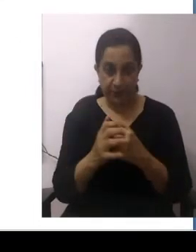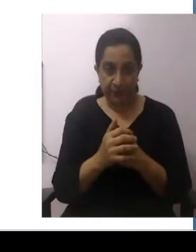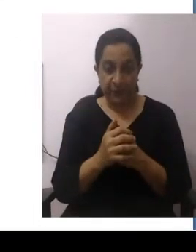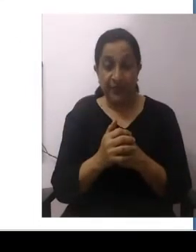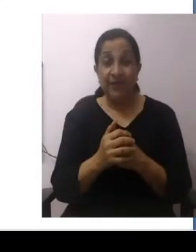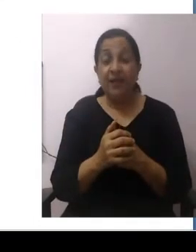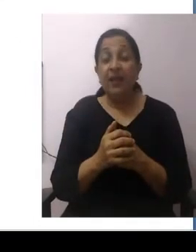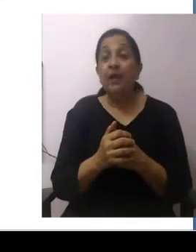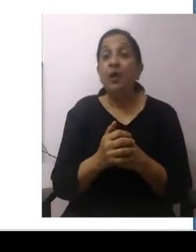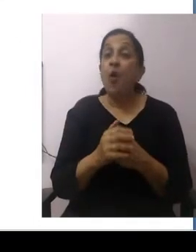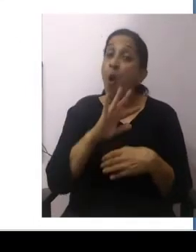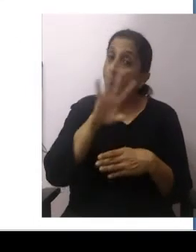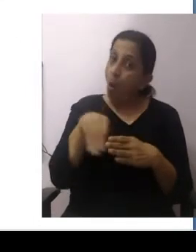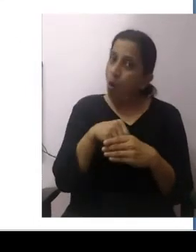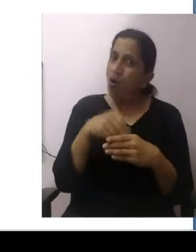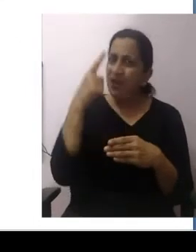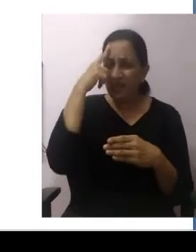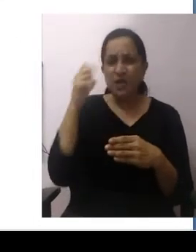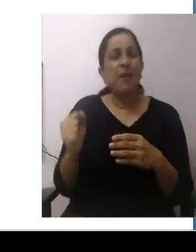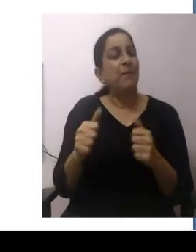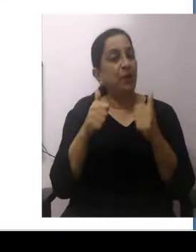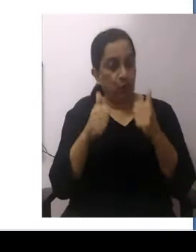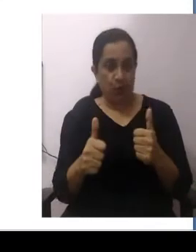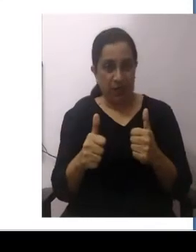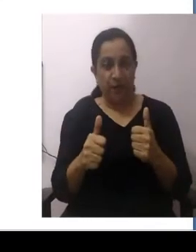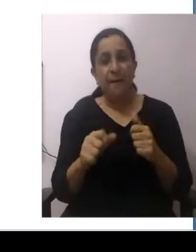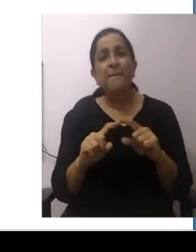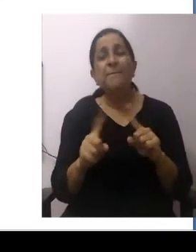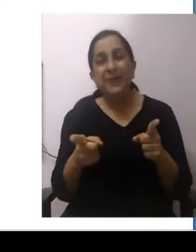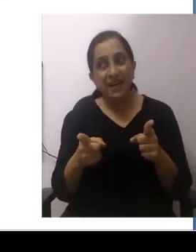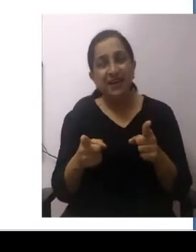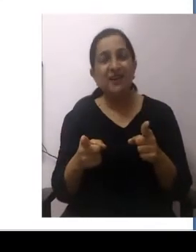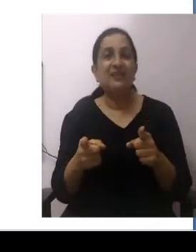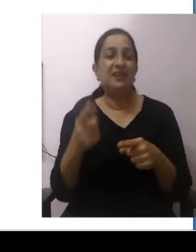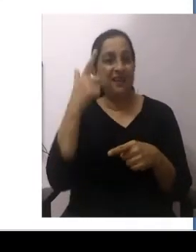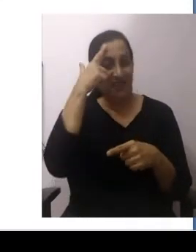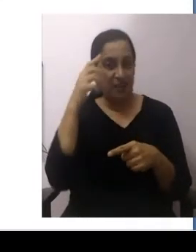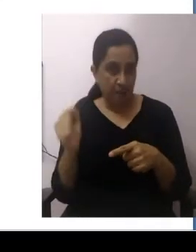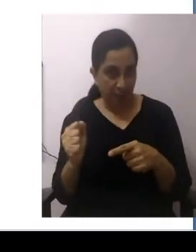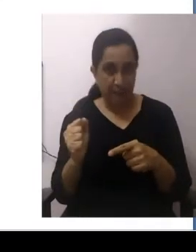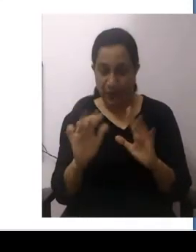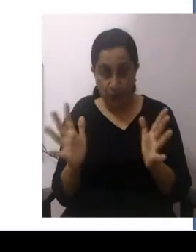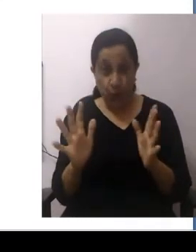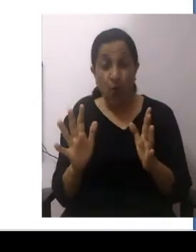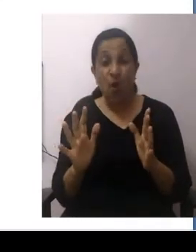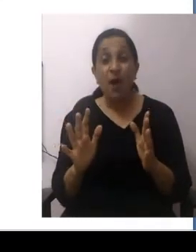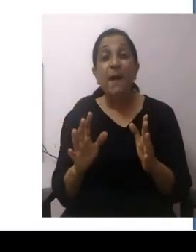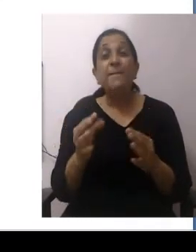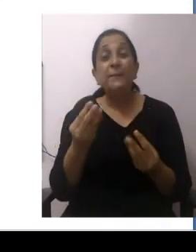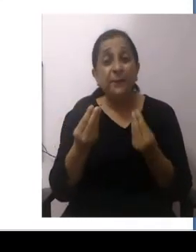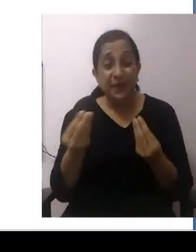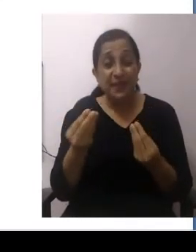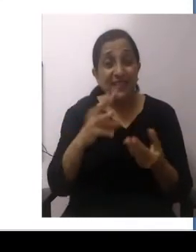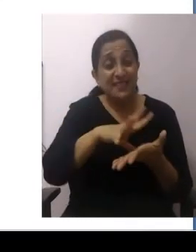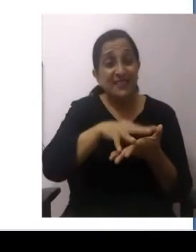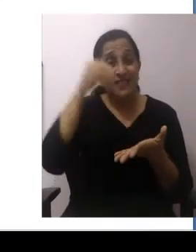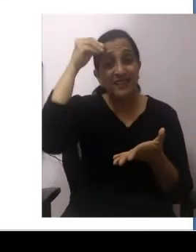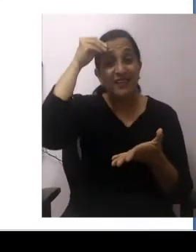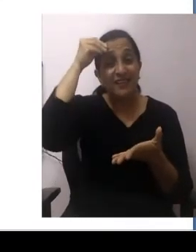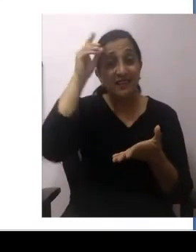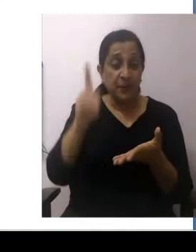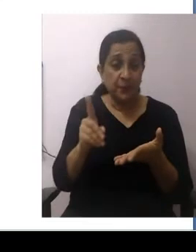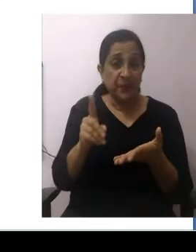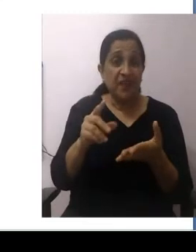If you can remember all the values, well and good. If you do not remember these values, then as soon as you get the